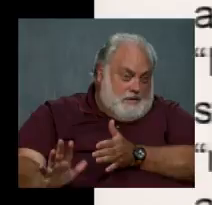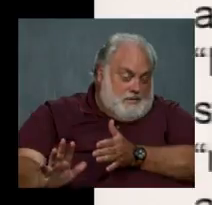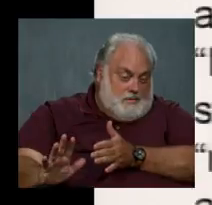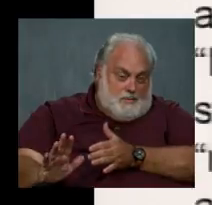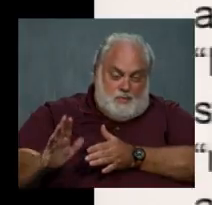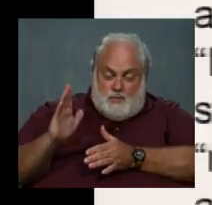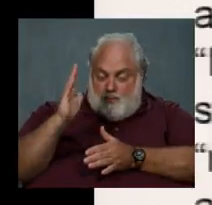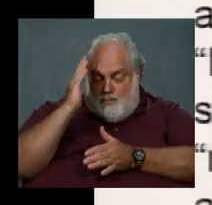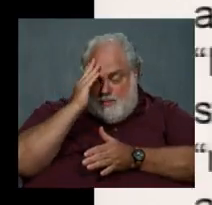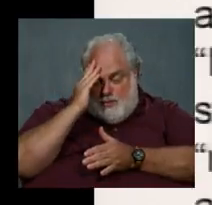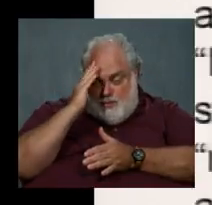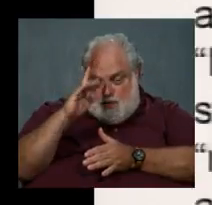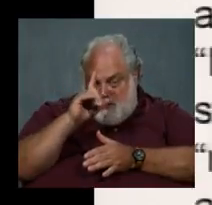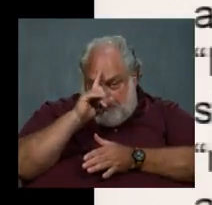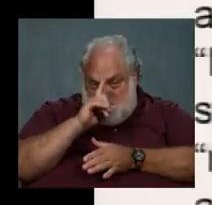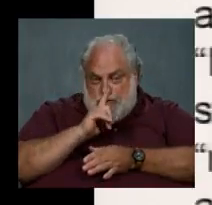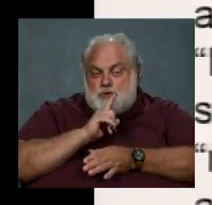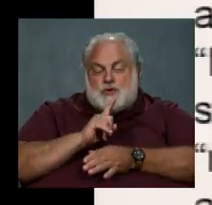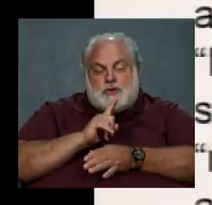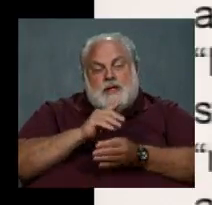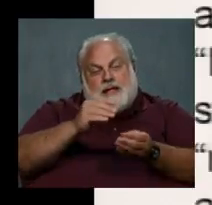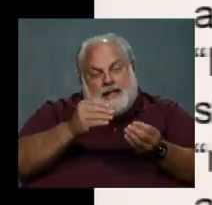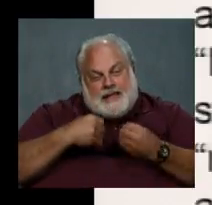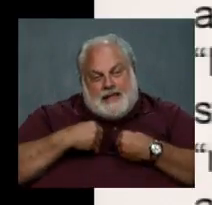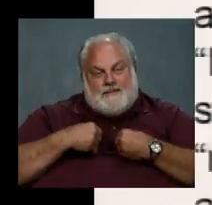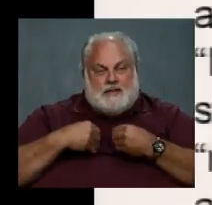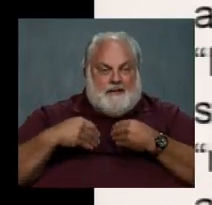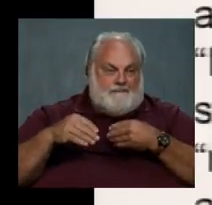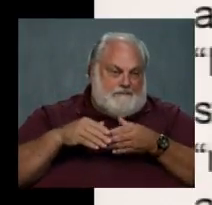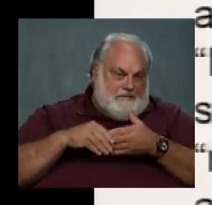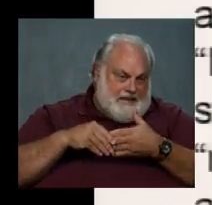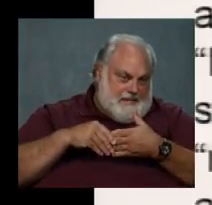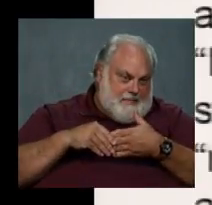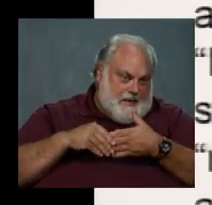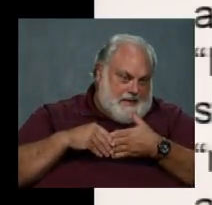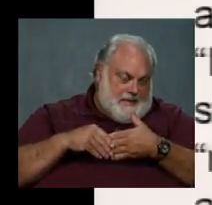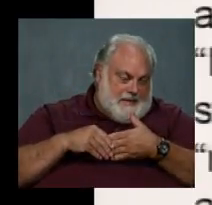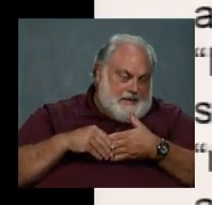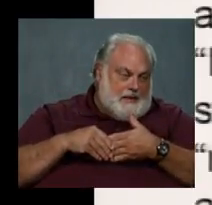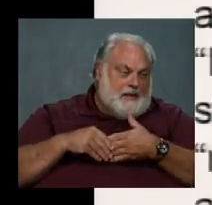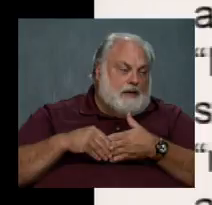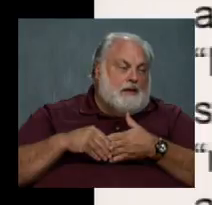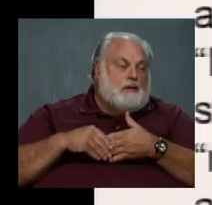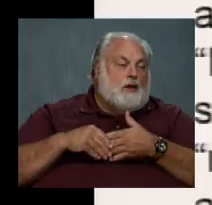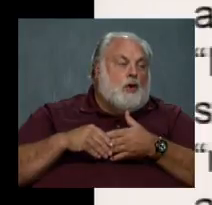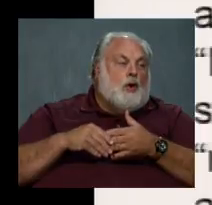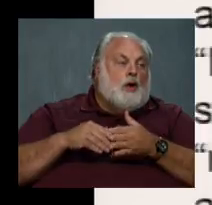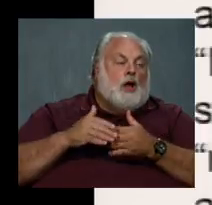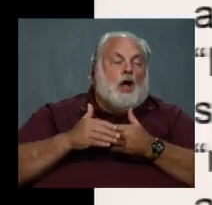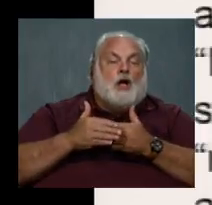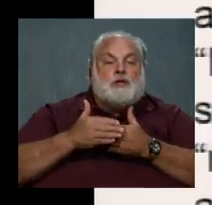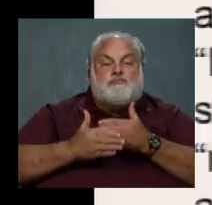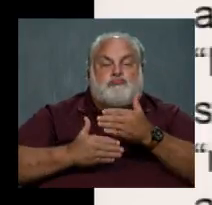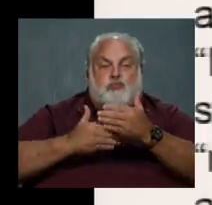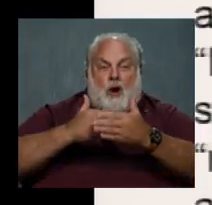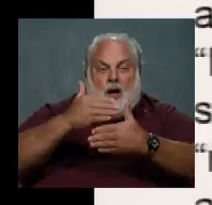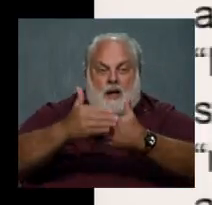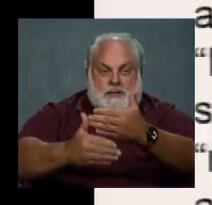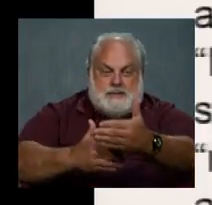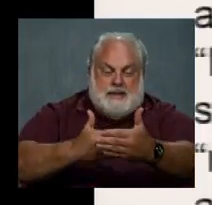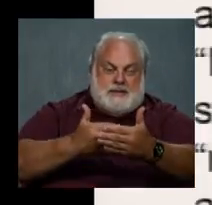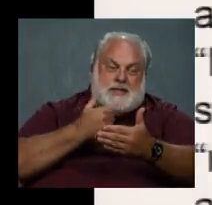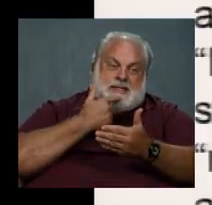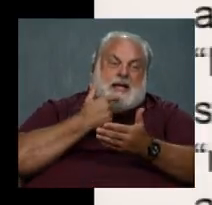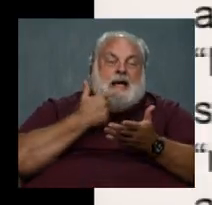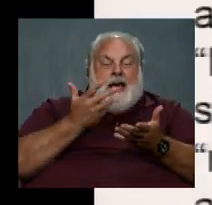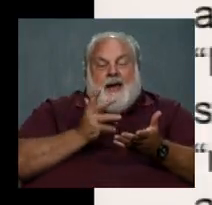talking decades out. So give us some flexibility here. So the other thing that we said is we want to phase in. We want to be able to say,